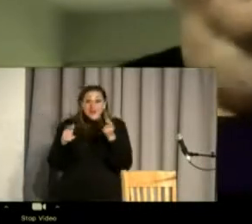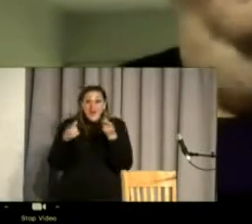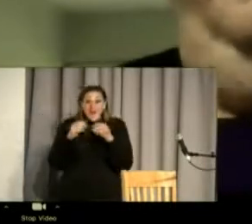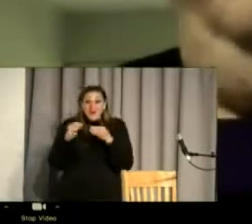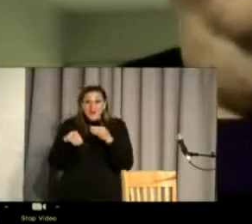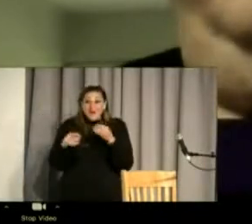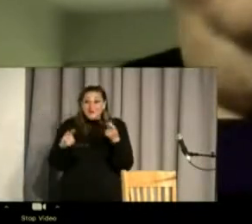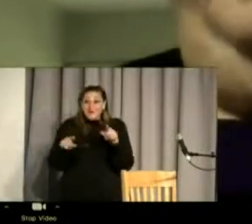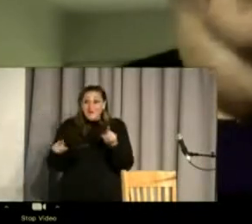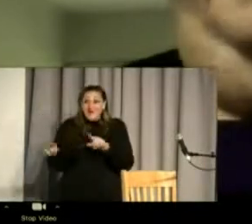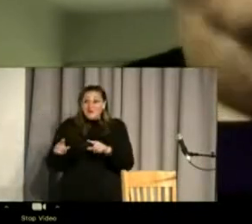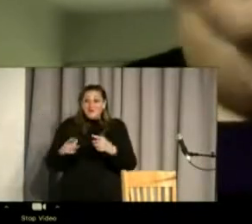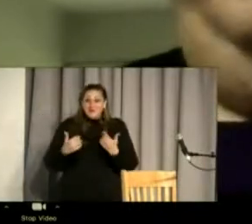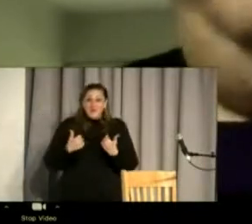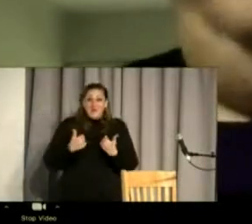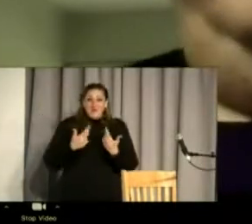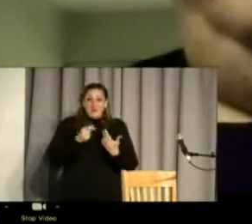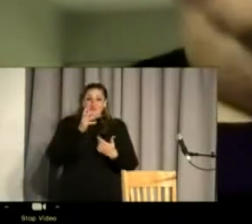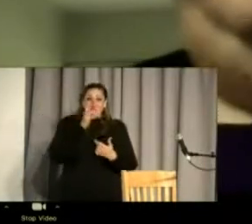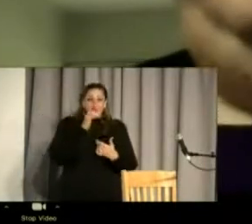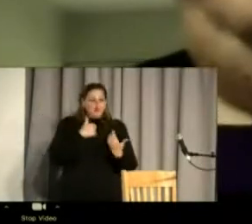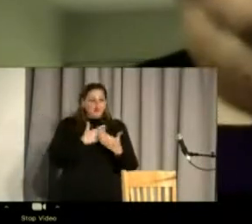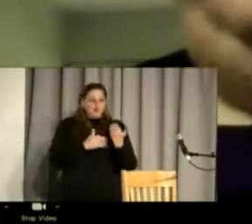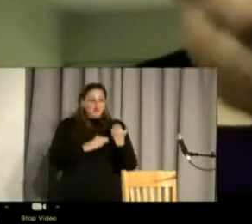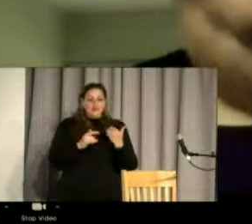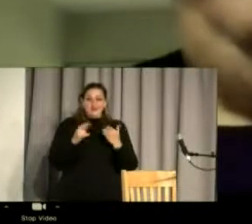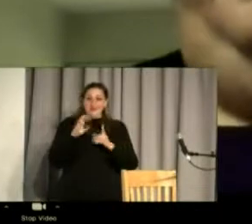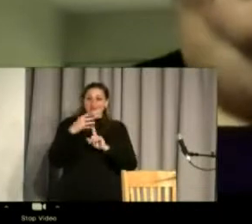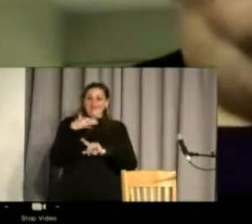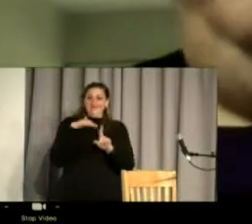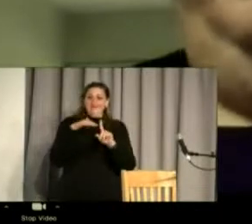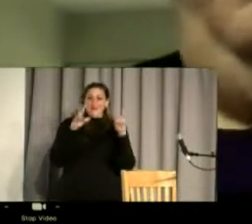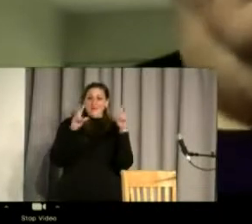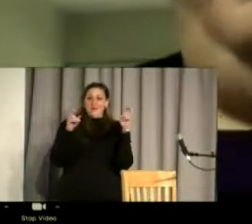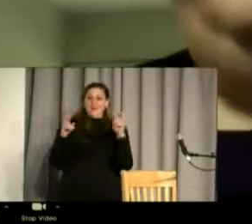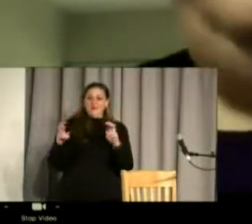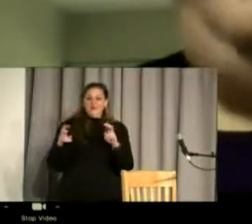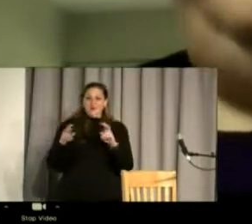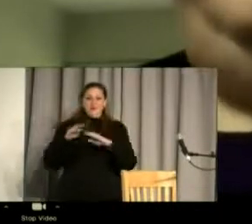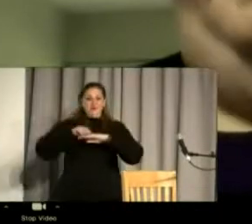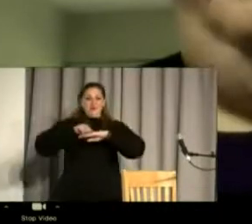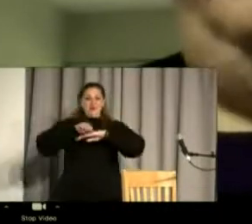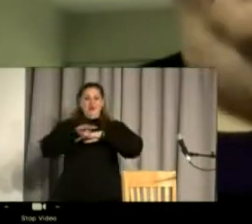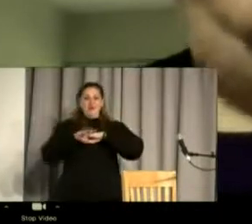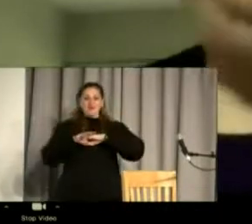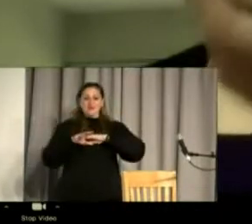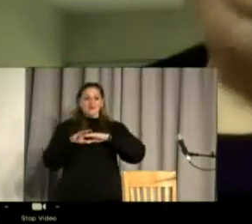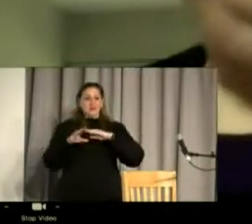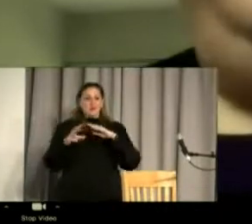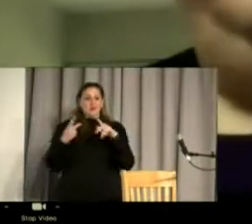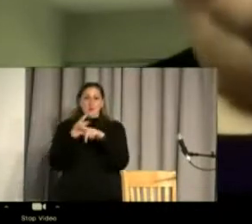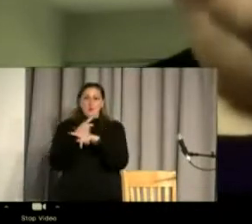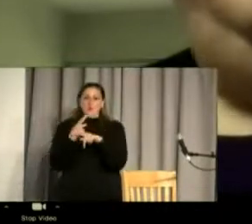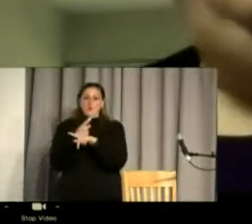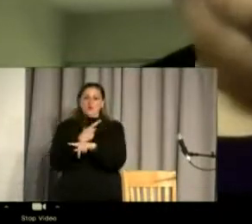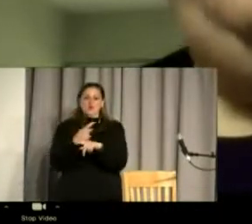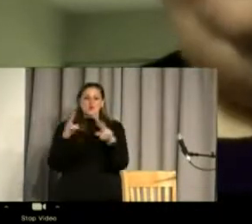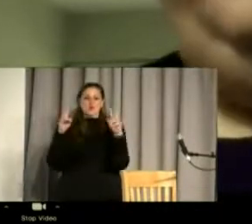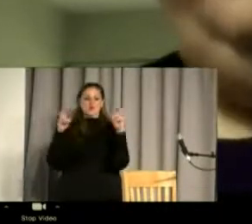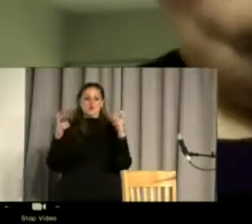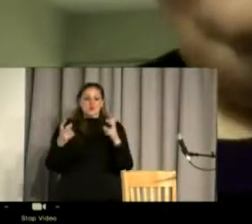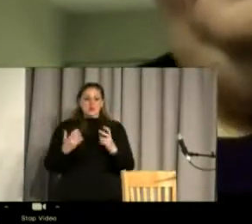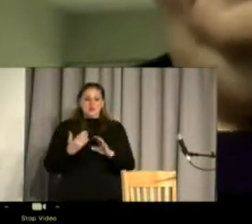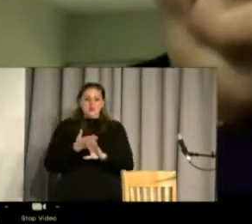example, that environmental issues cause or exacerbate elevated levels of